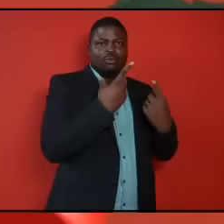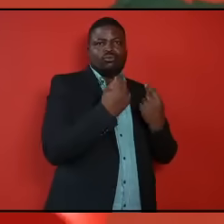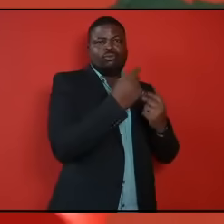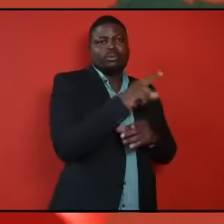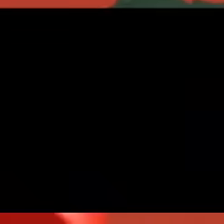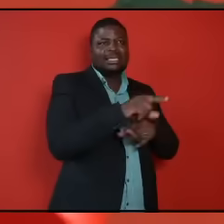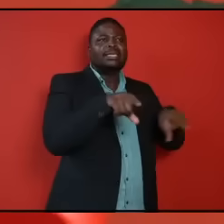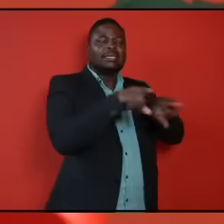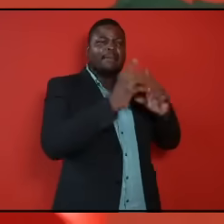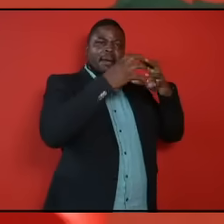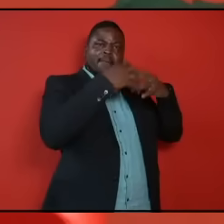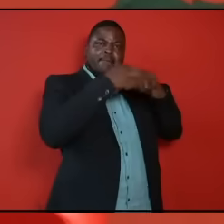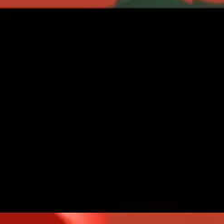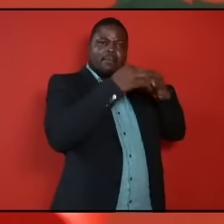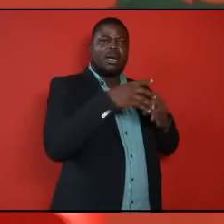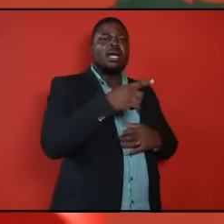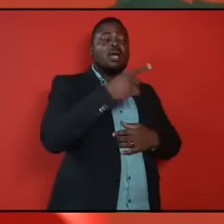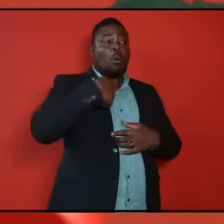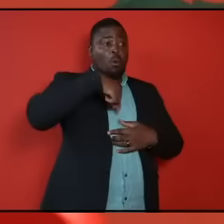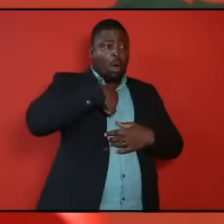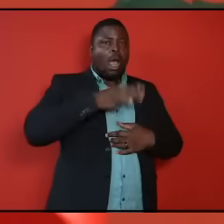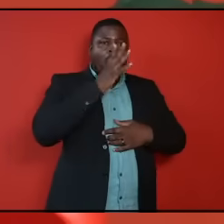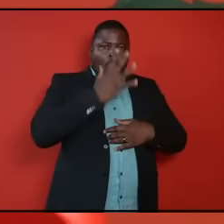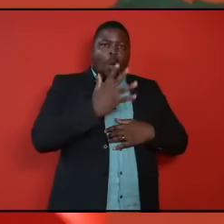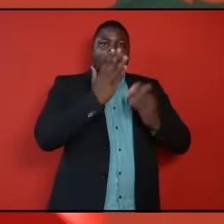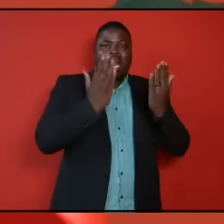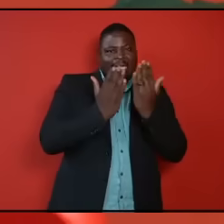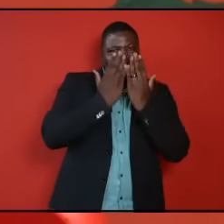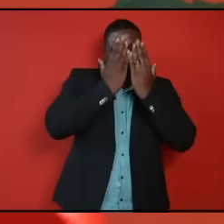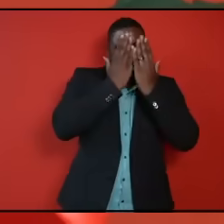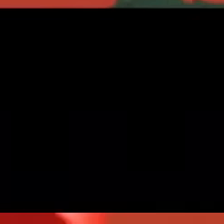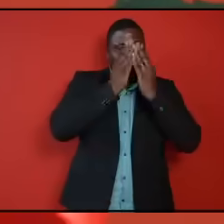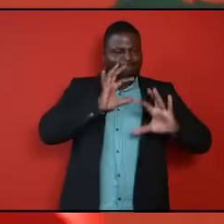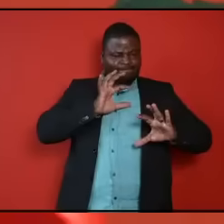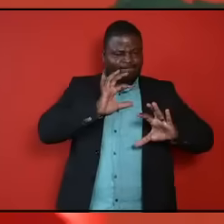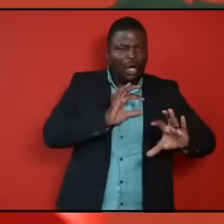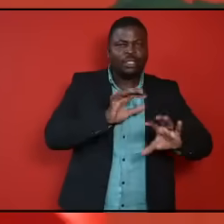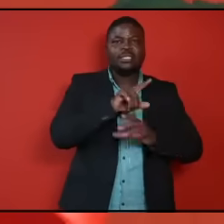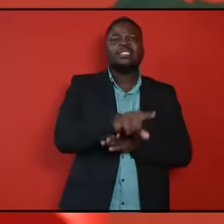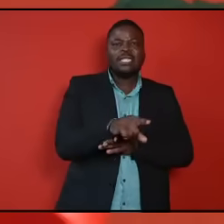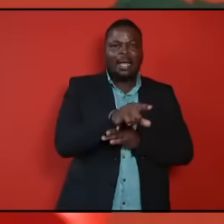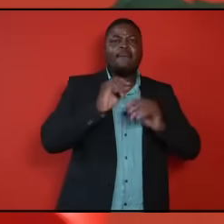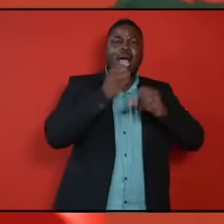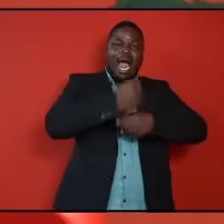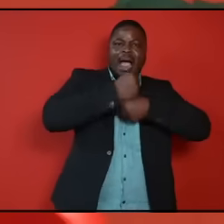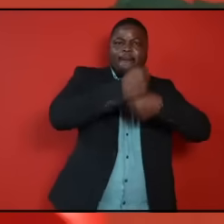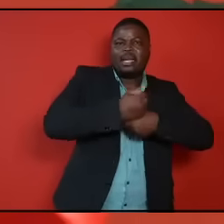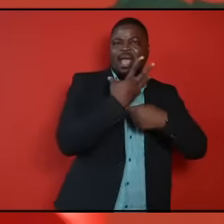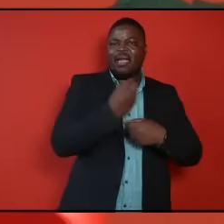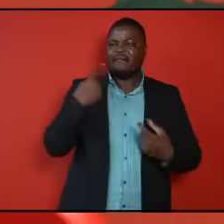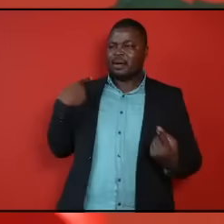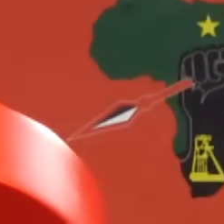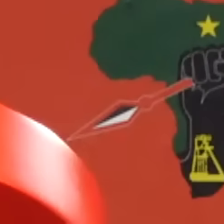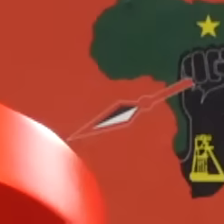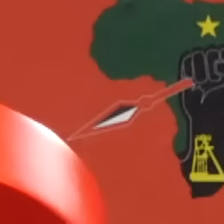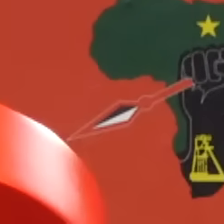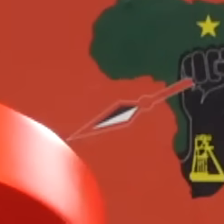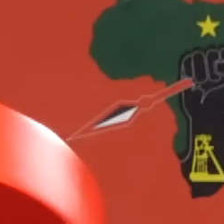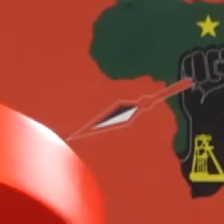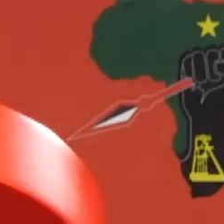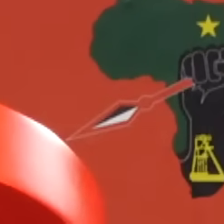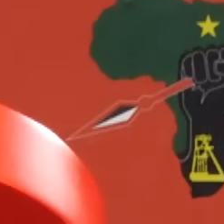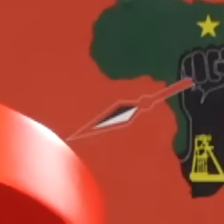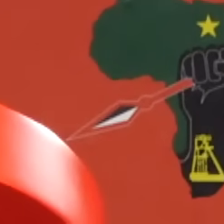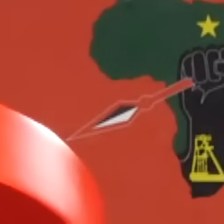Ngenkani campaign, which has emerged as one of the most practical and youth-centered intervention in the country.